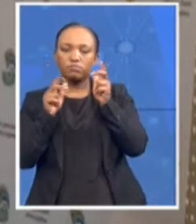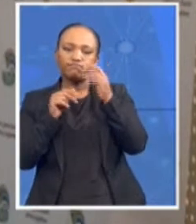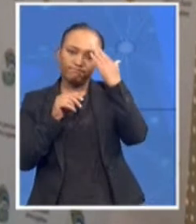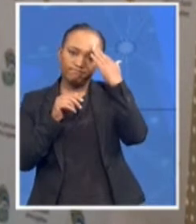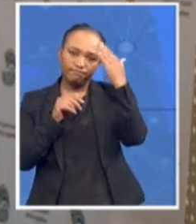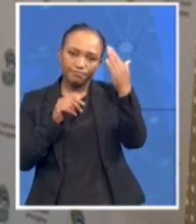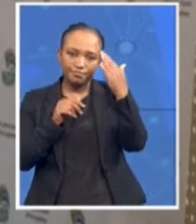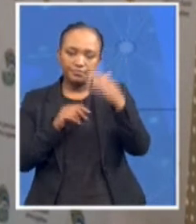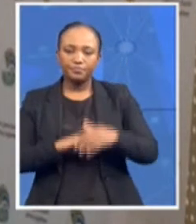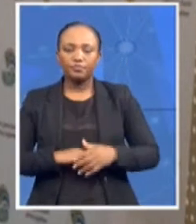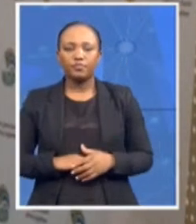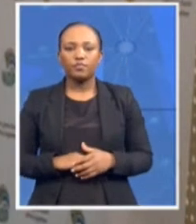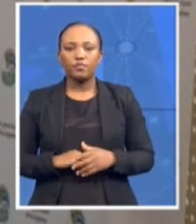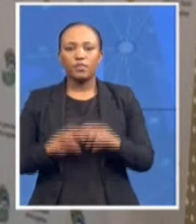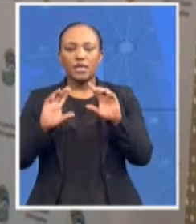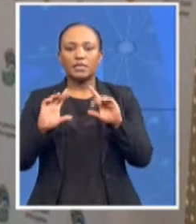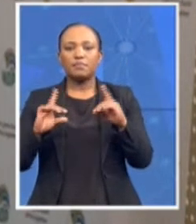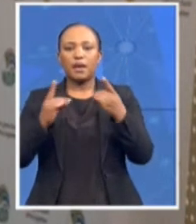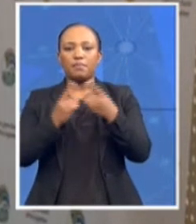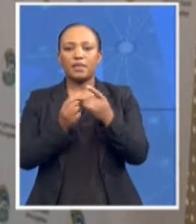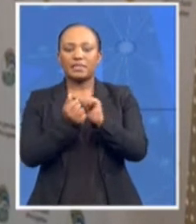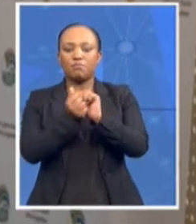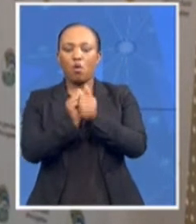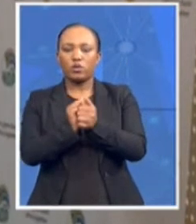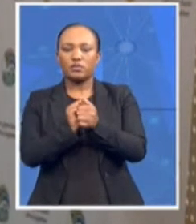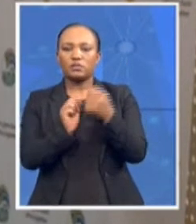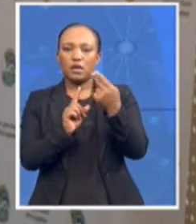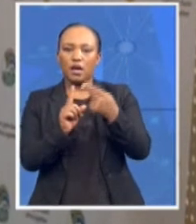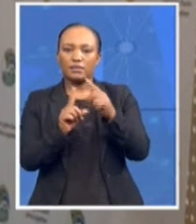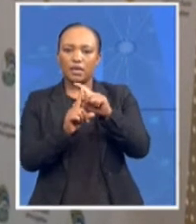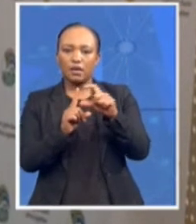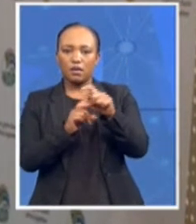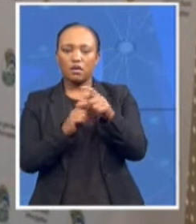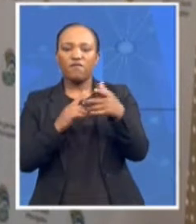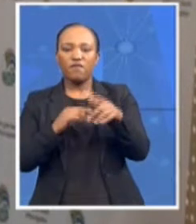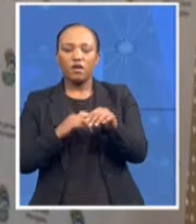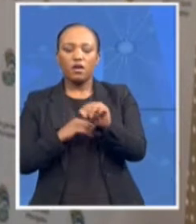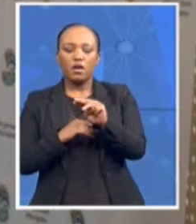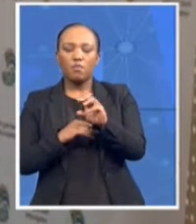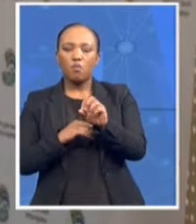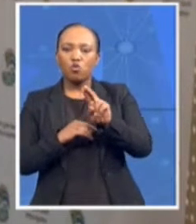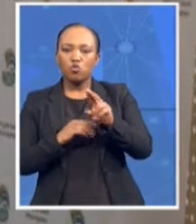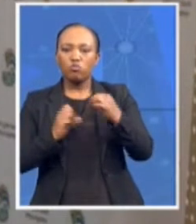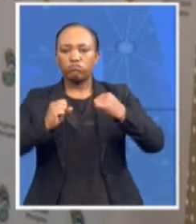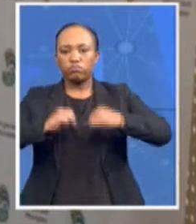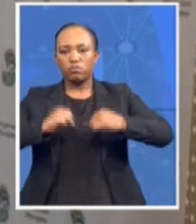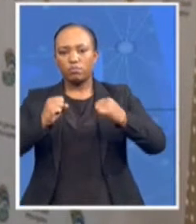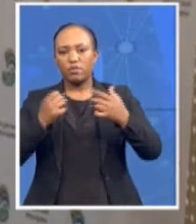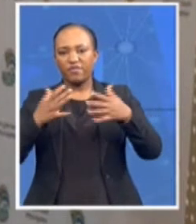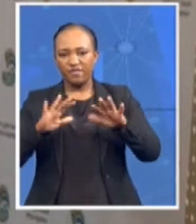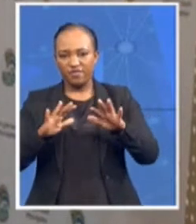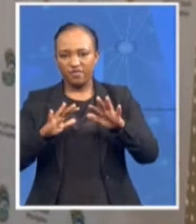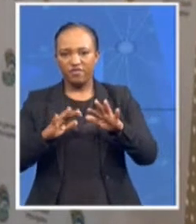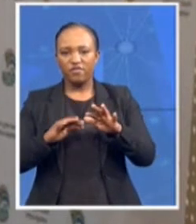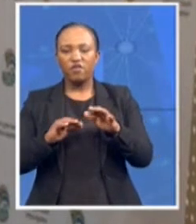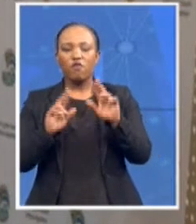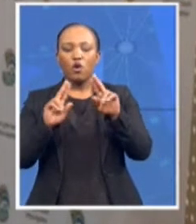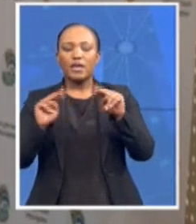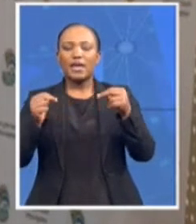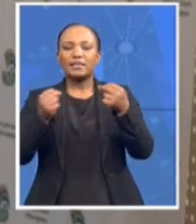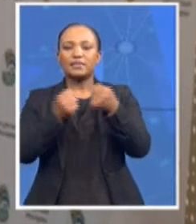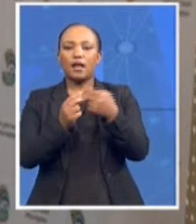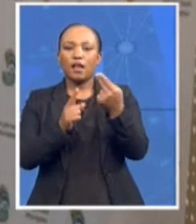and Culture entered into a memorandum of agreement with the National Arts Council for the delivery of the